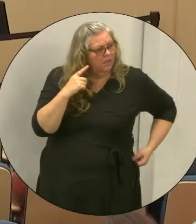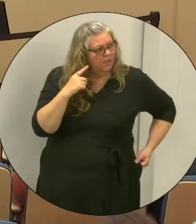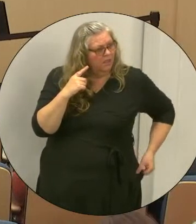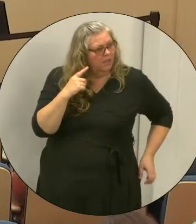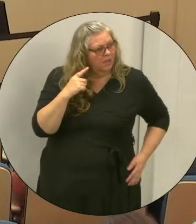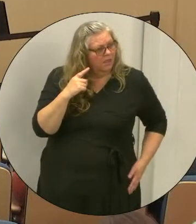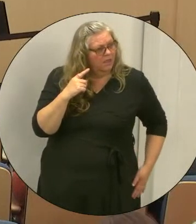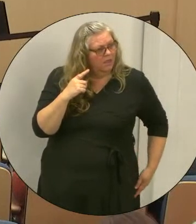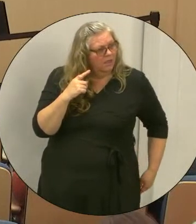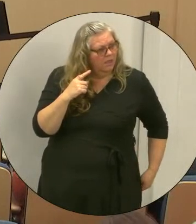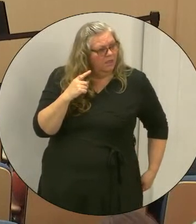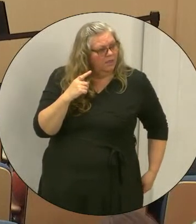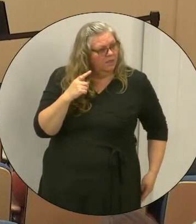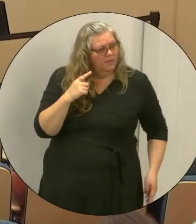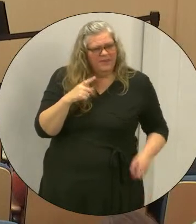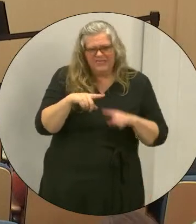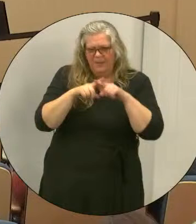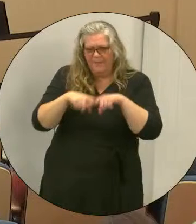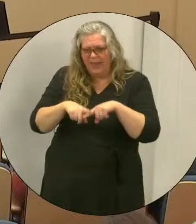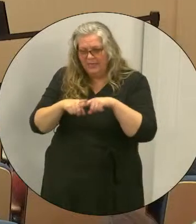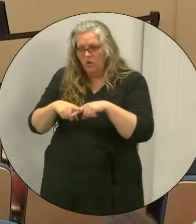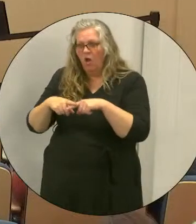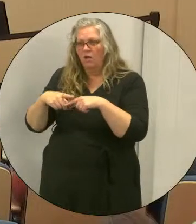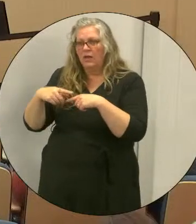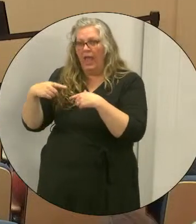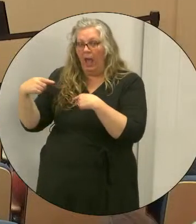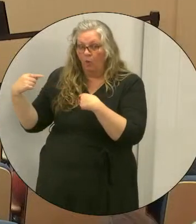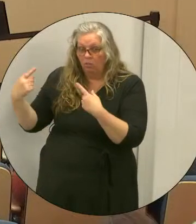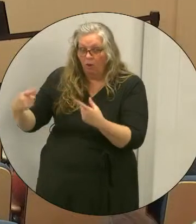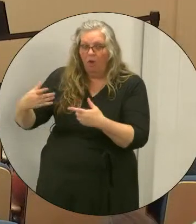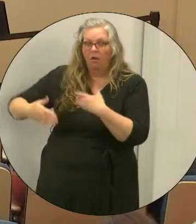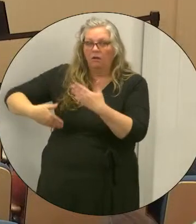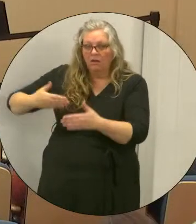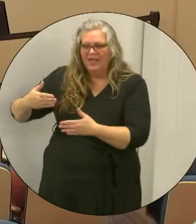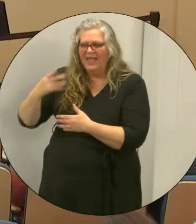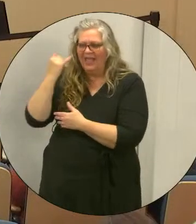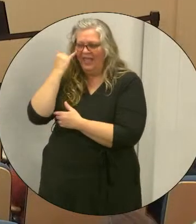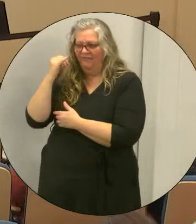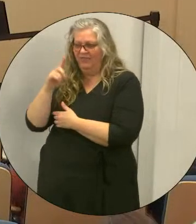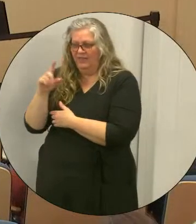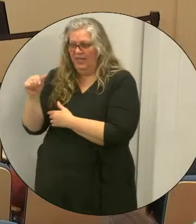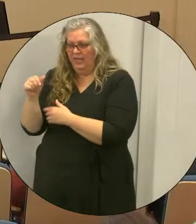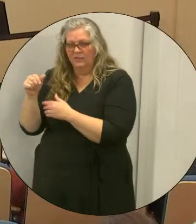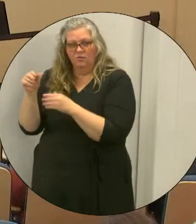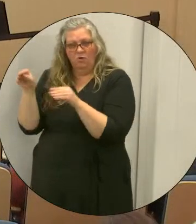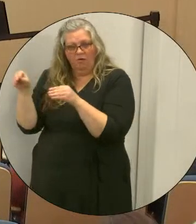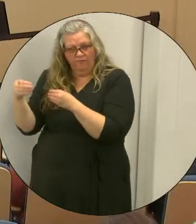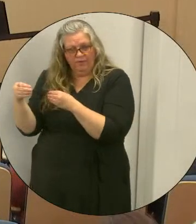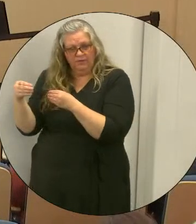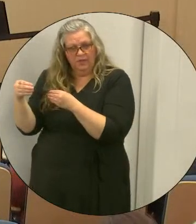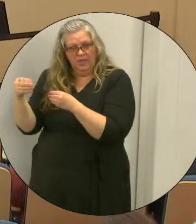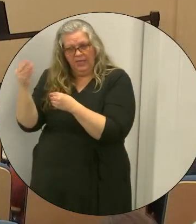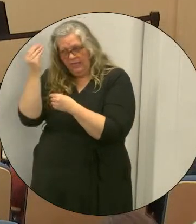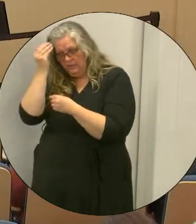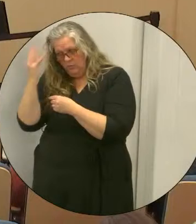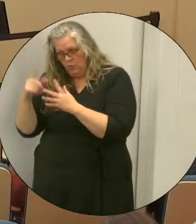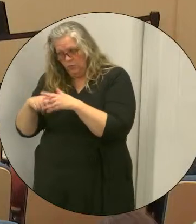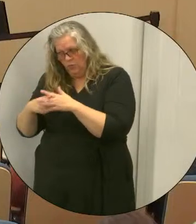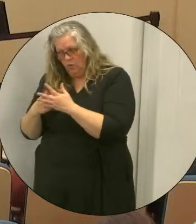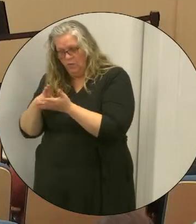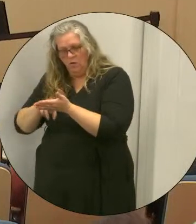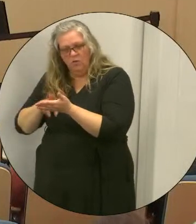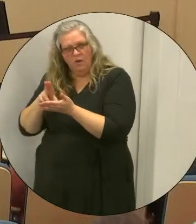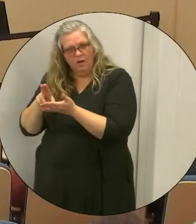on how long that's going to take, if the district attorney's office is directed to start on that contract, but